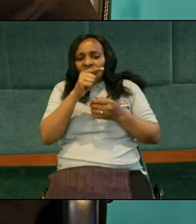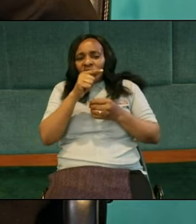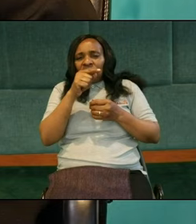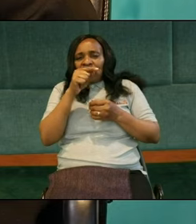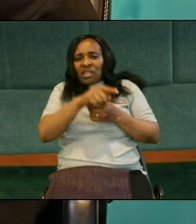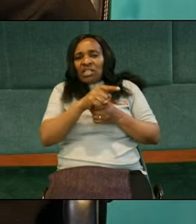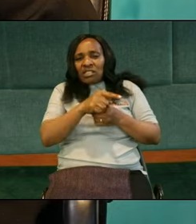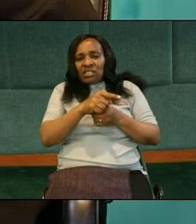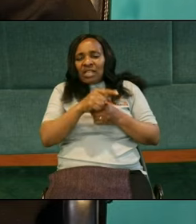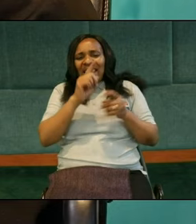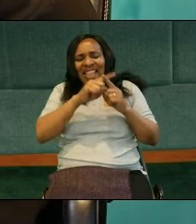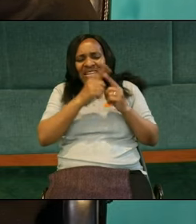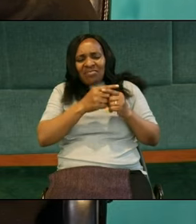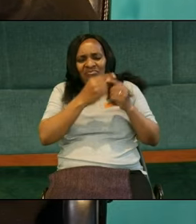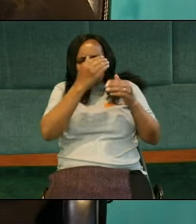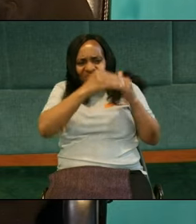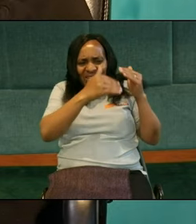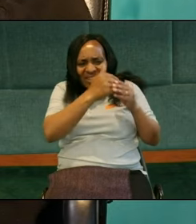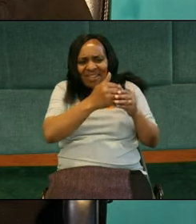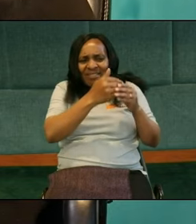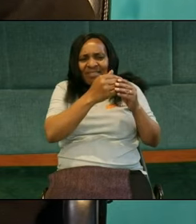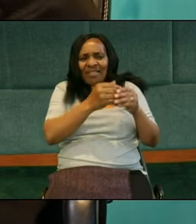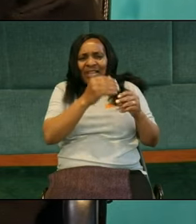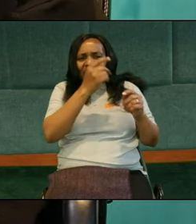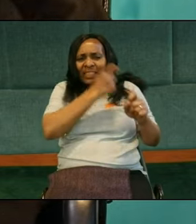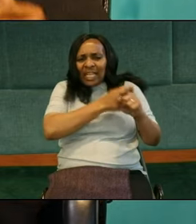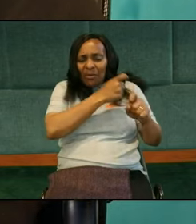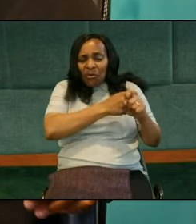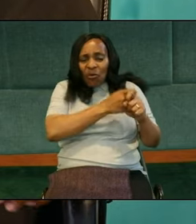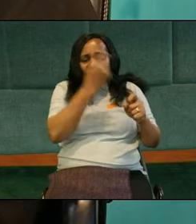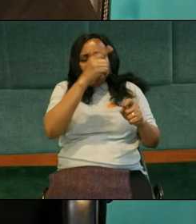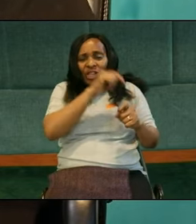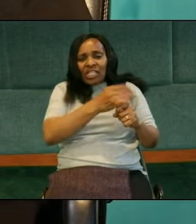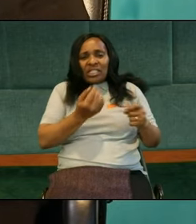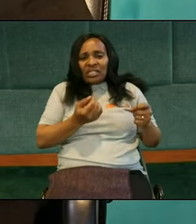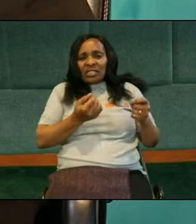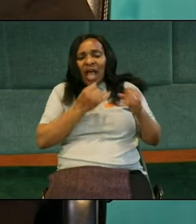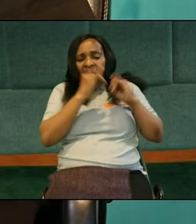build temples for these gods to be worshipped. That's a part that I didn't know before.